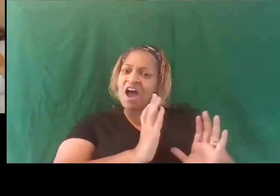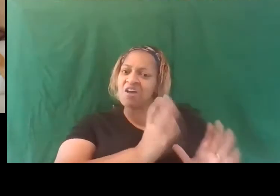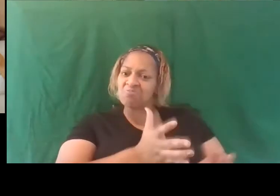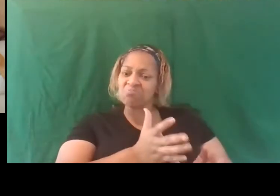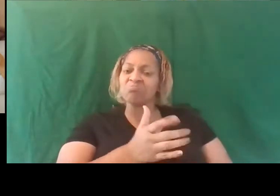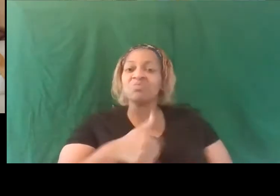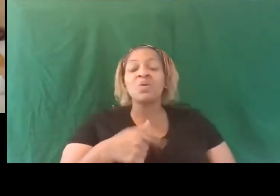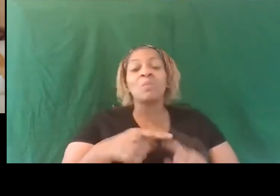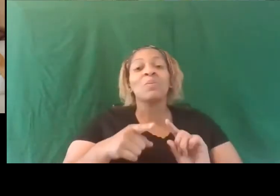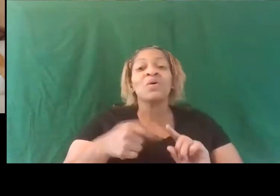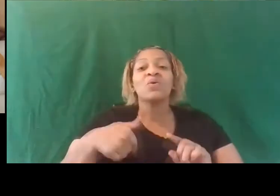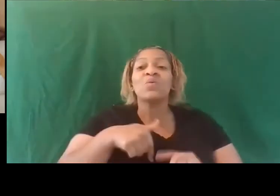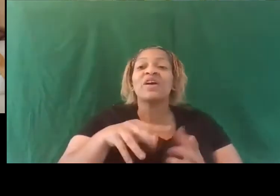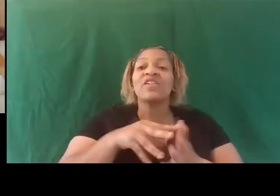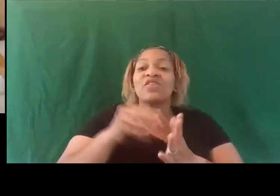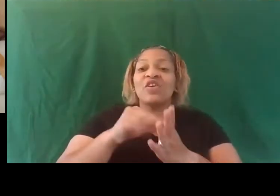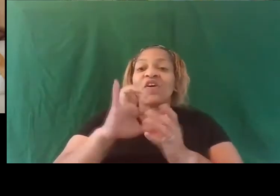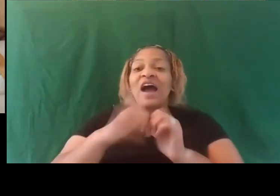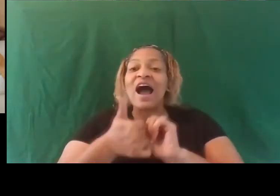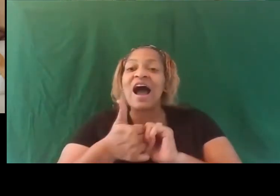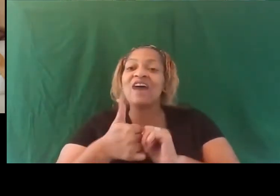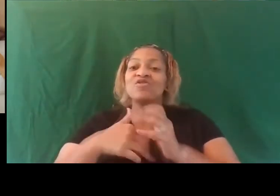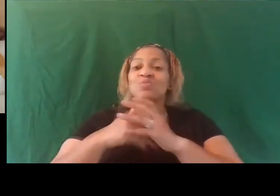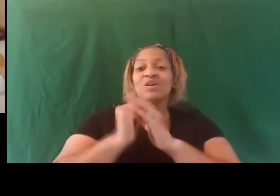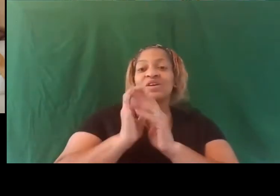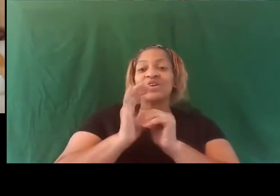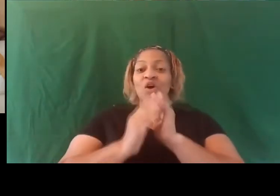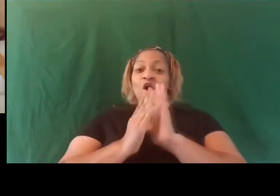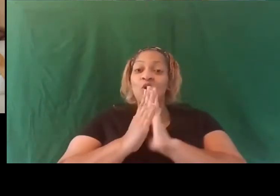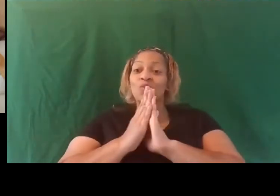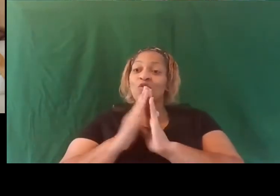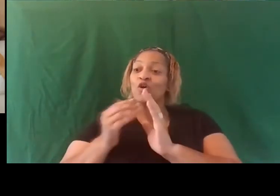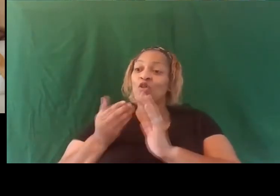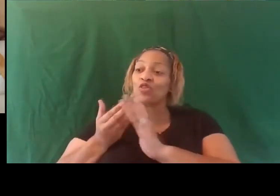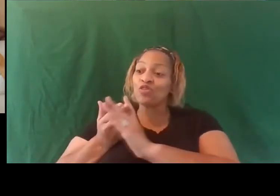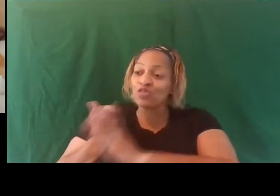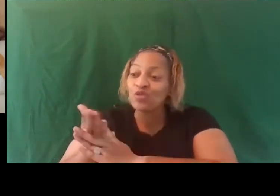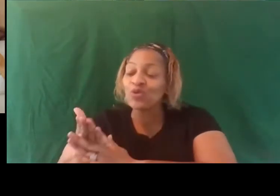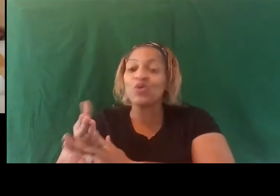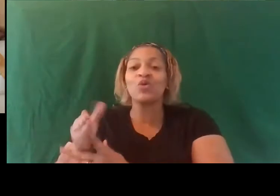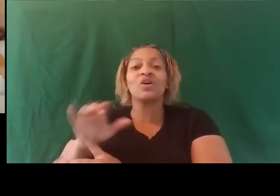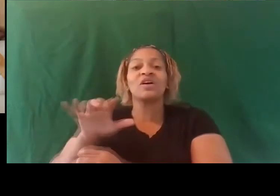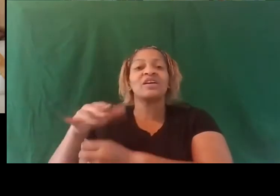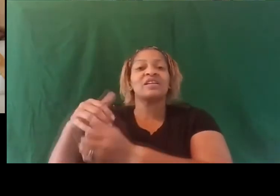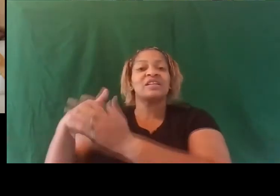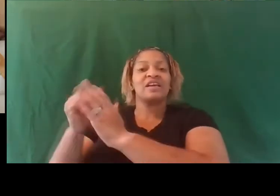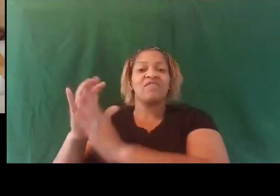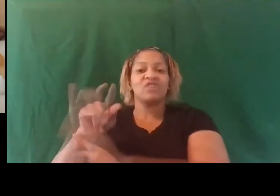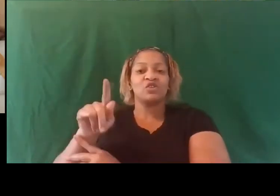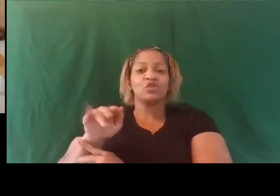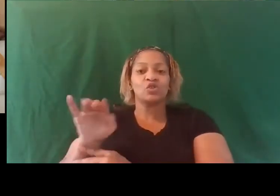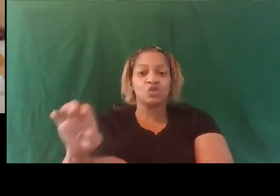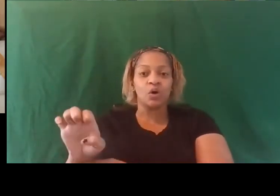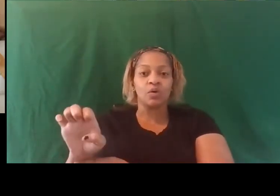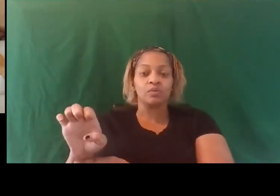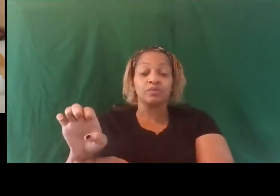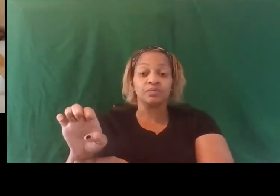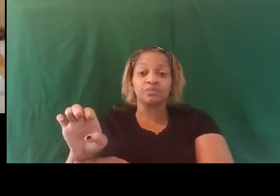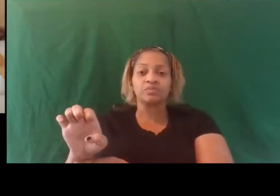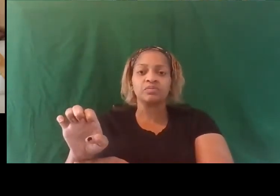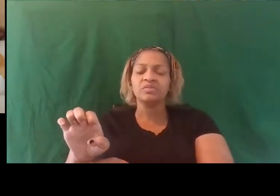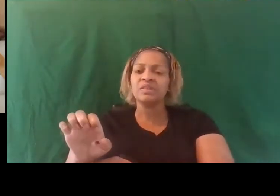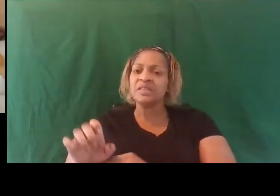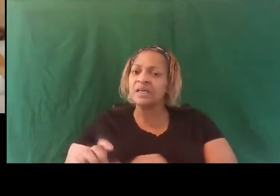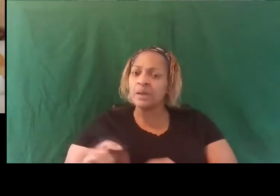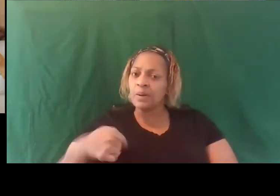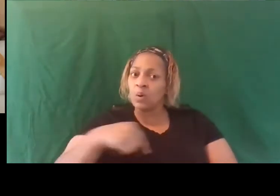comfortable in the practice of pushing beyond the comfort zone. But we have to be very clear on, well, what's the